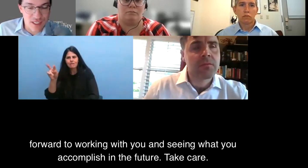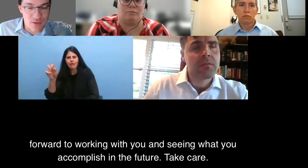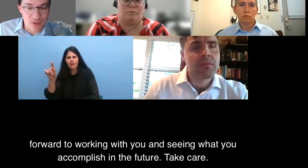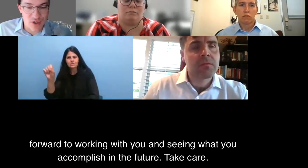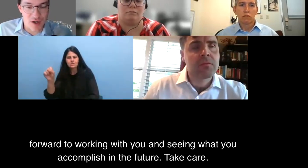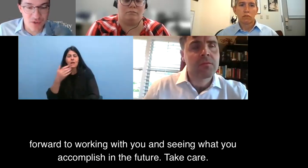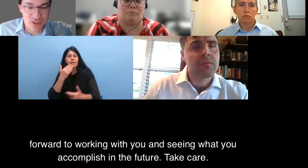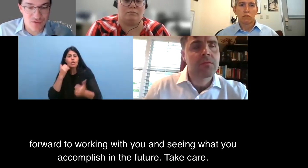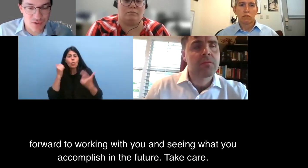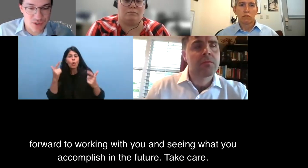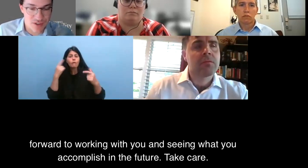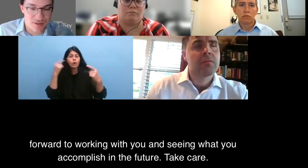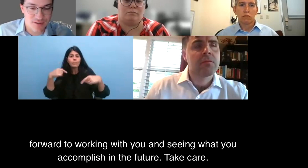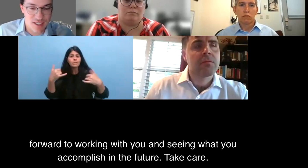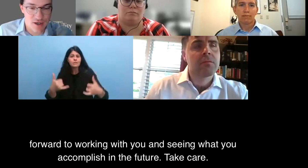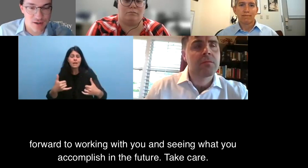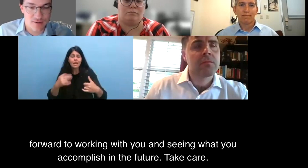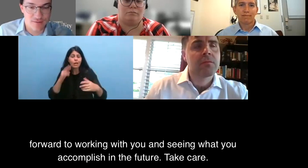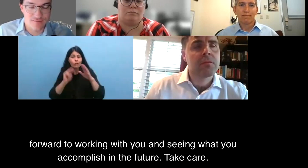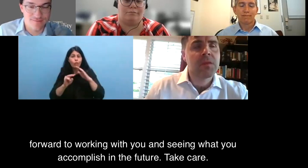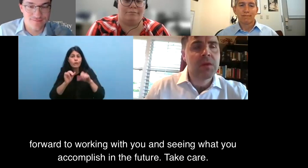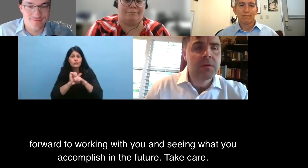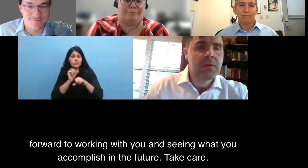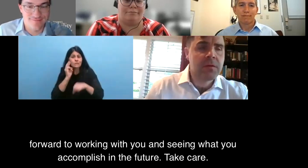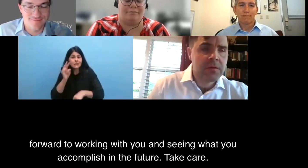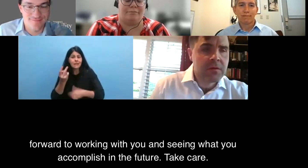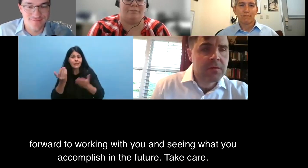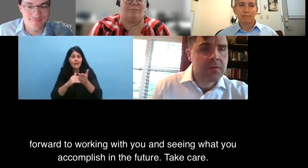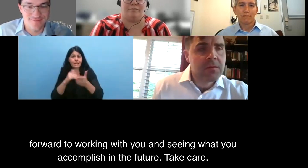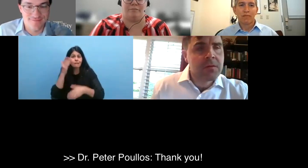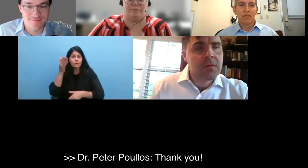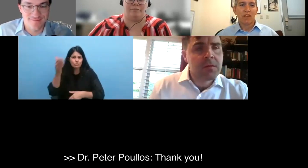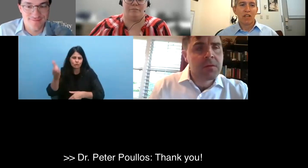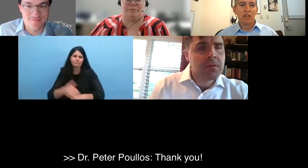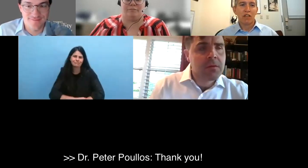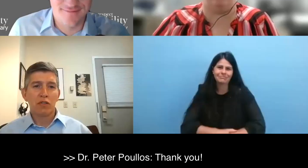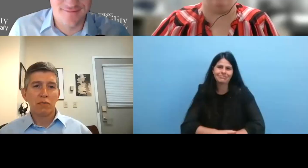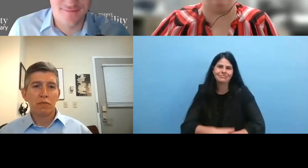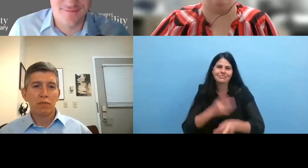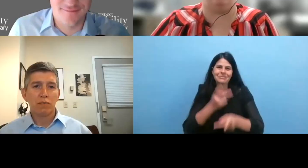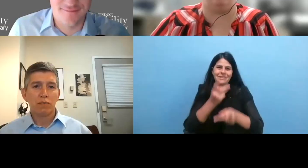you and seeing what you accomplish in the future. Take care. Thank you.